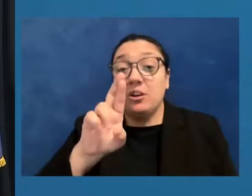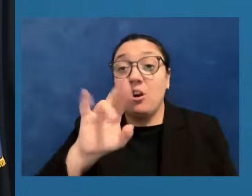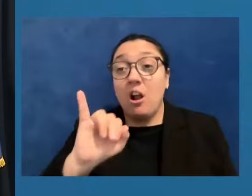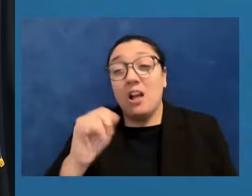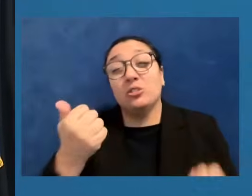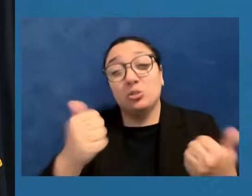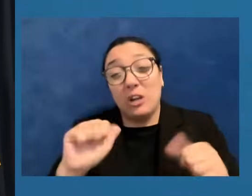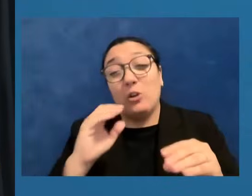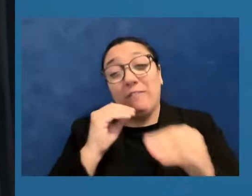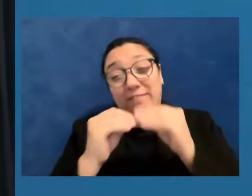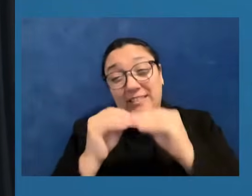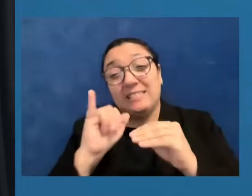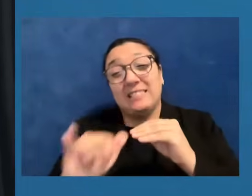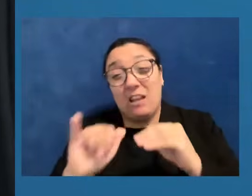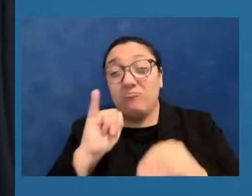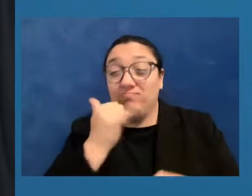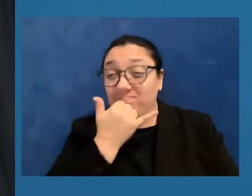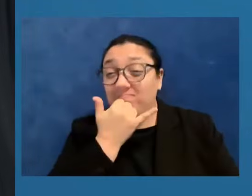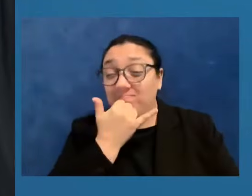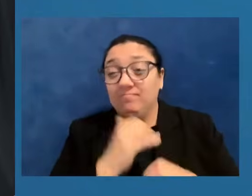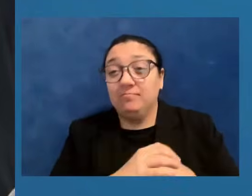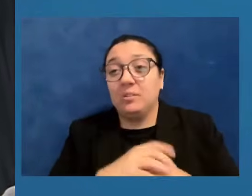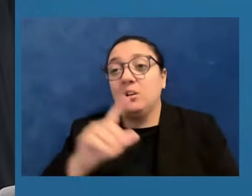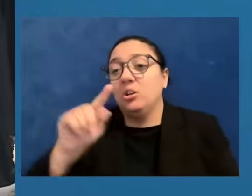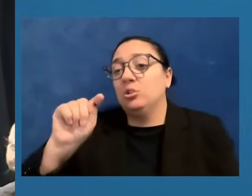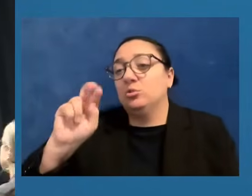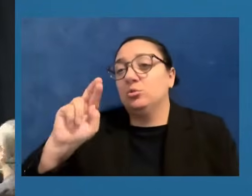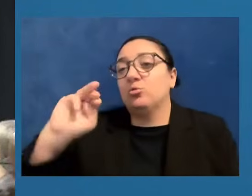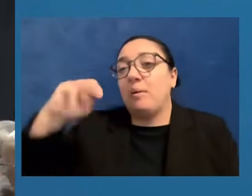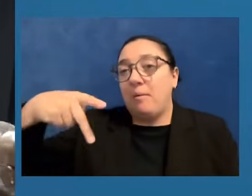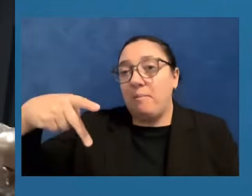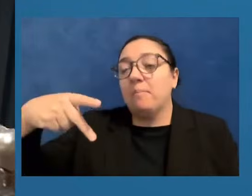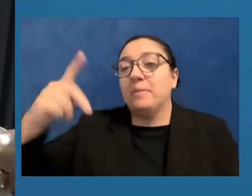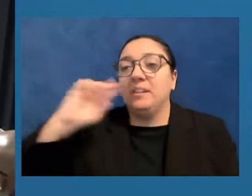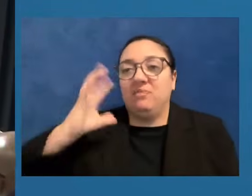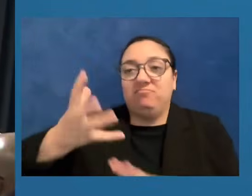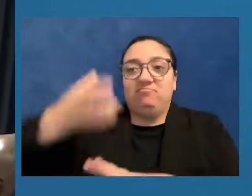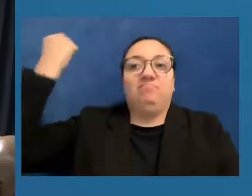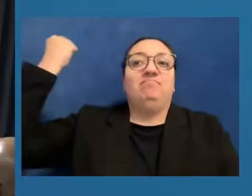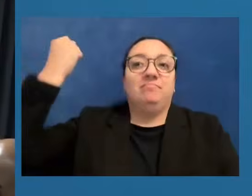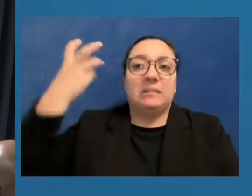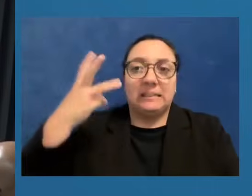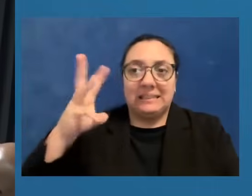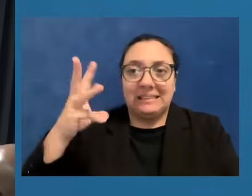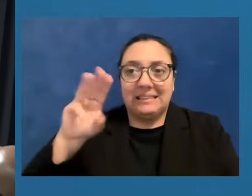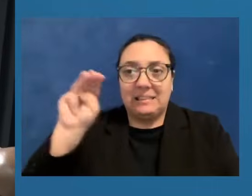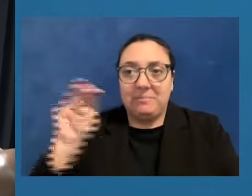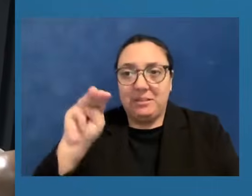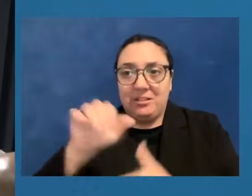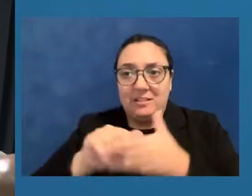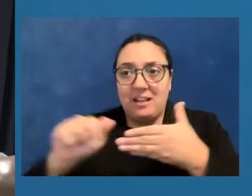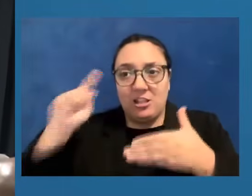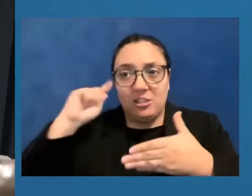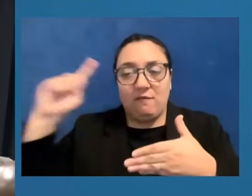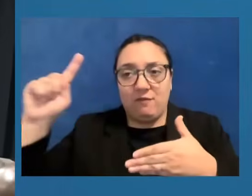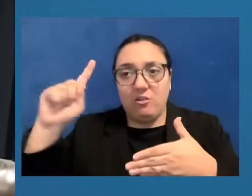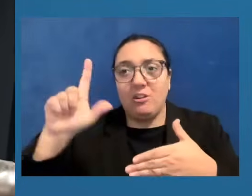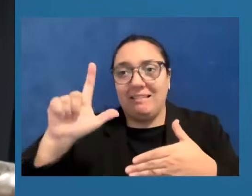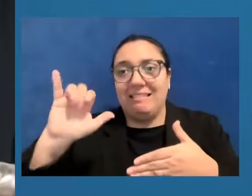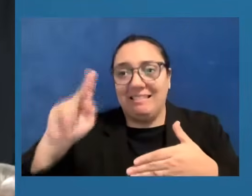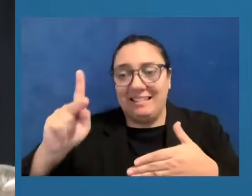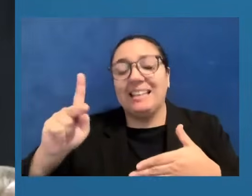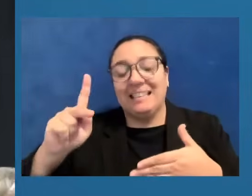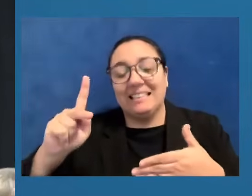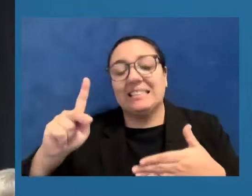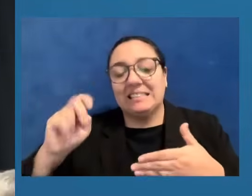wrong. When the Trump administration rescinded $16 million towards the LINC, it was indeed a setback.